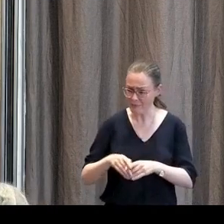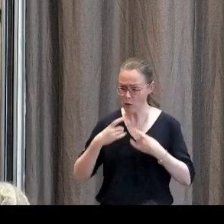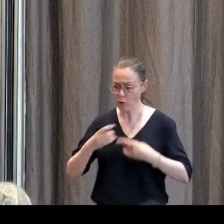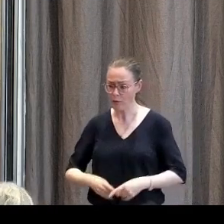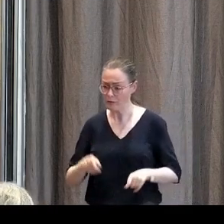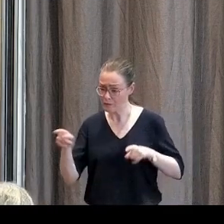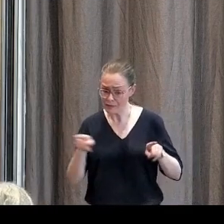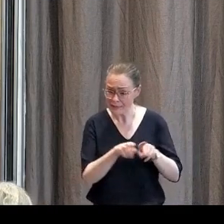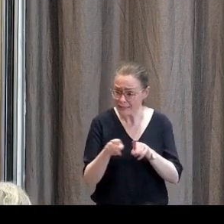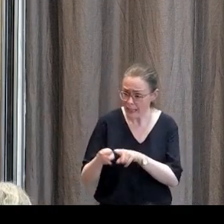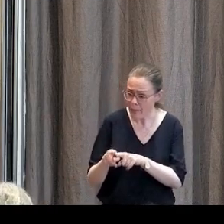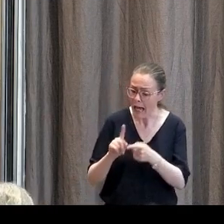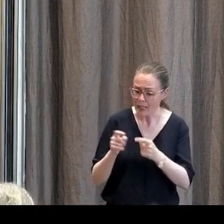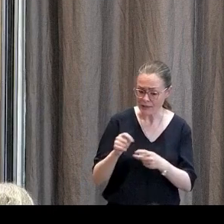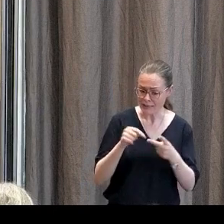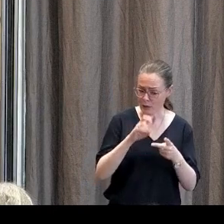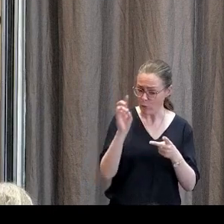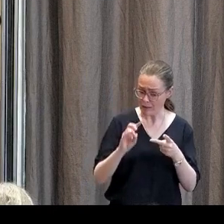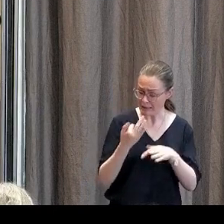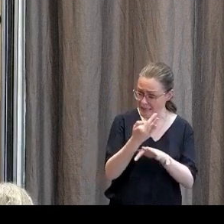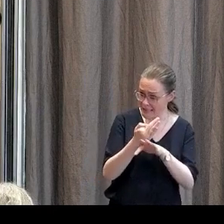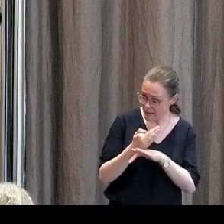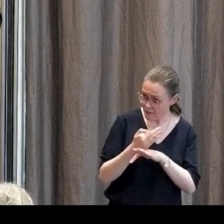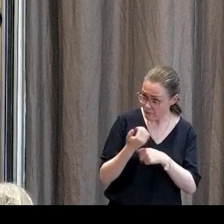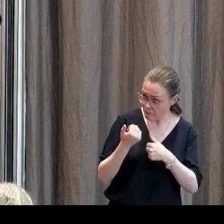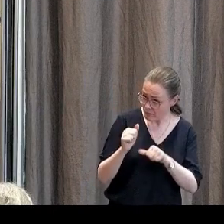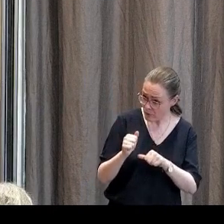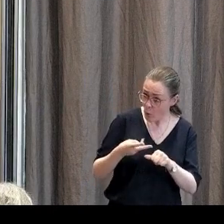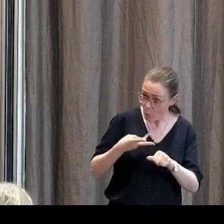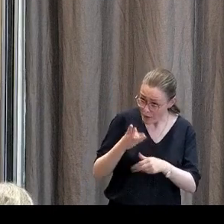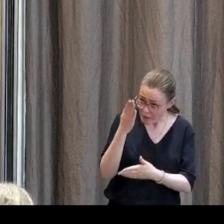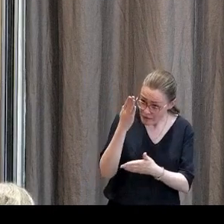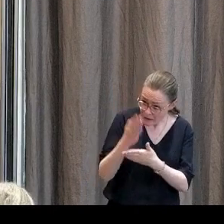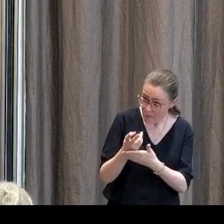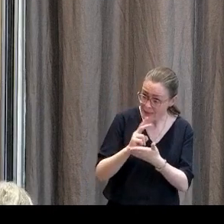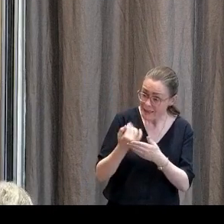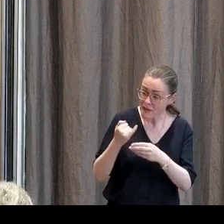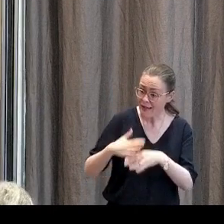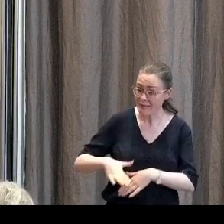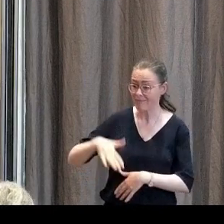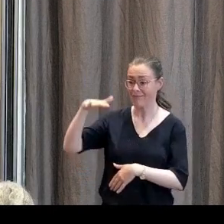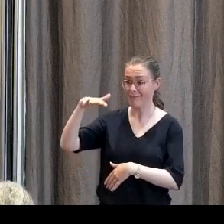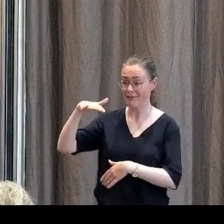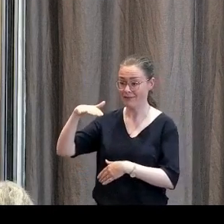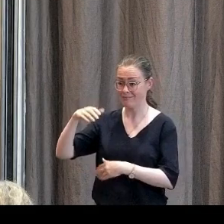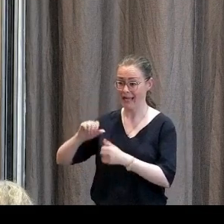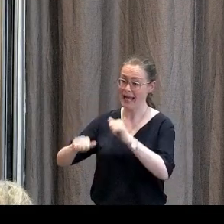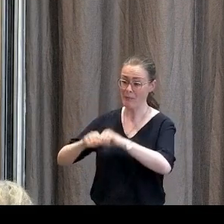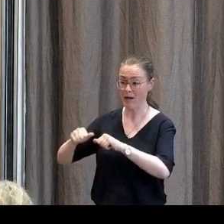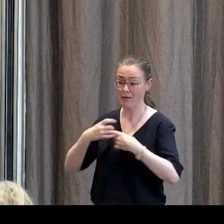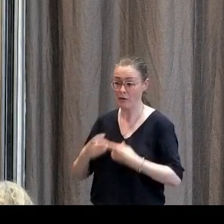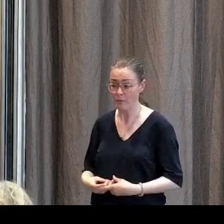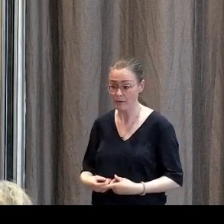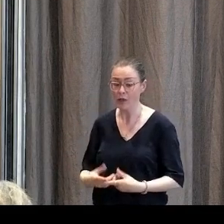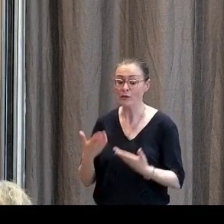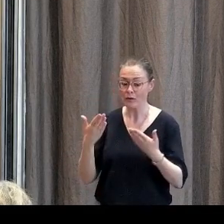And are they safe and effective? Would they stop a seizure in a larger animal? And this takes us